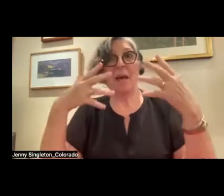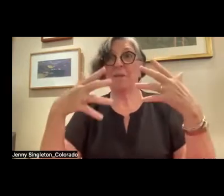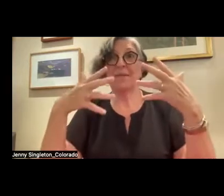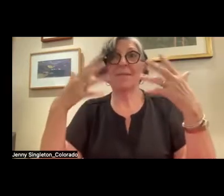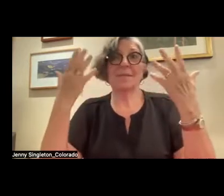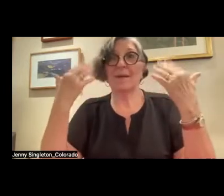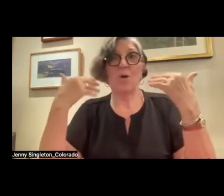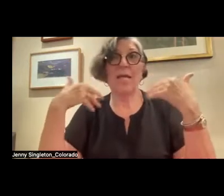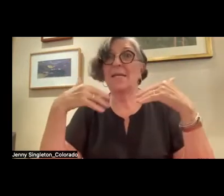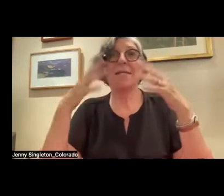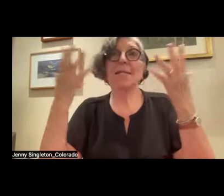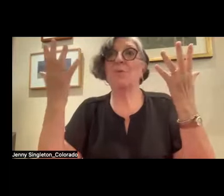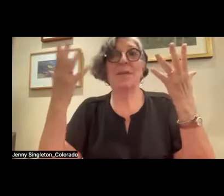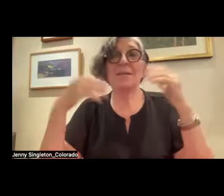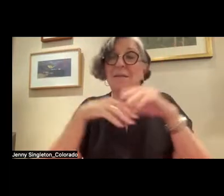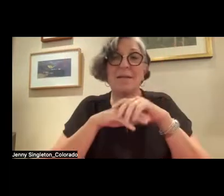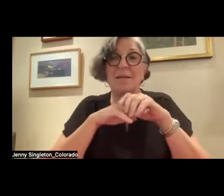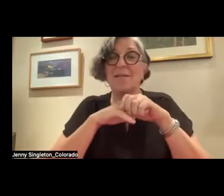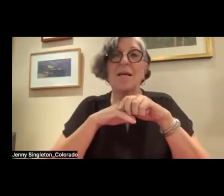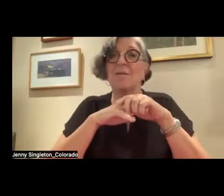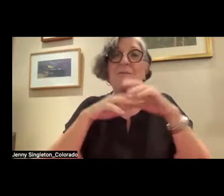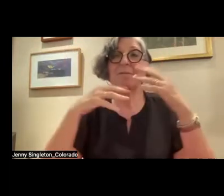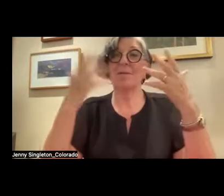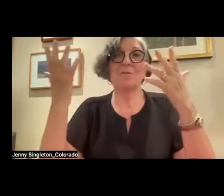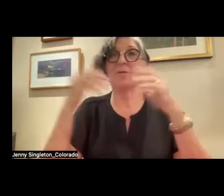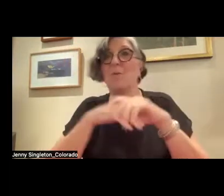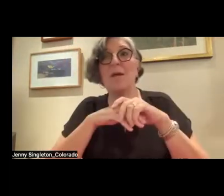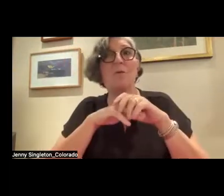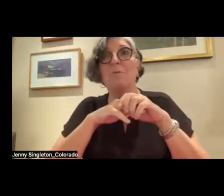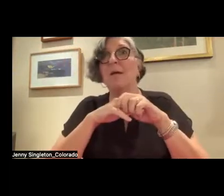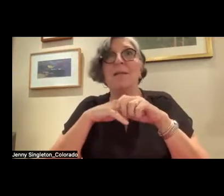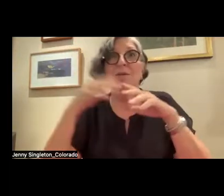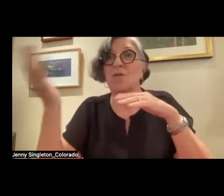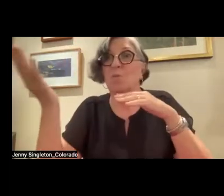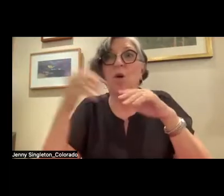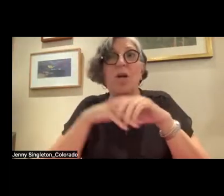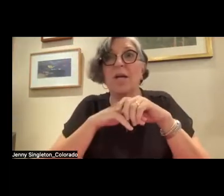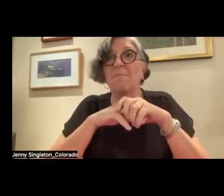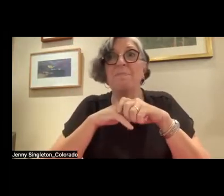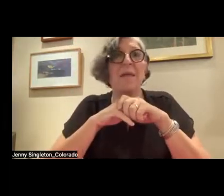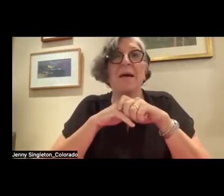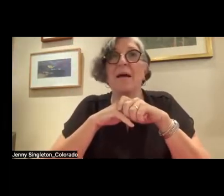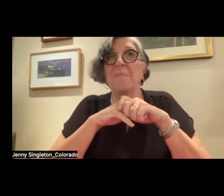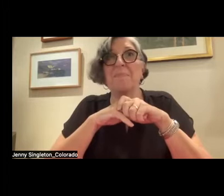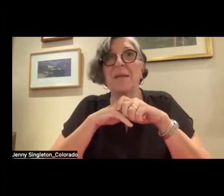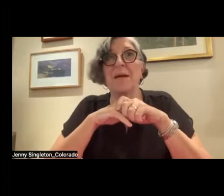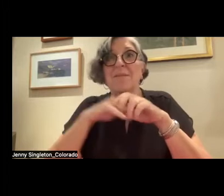that happens organically within a signer. So we know there's work on